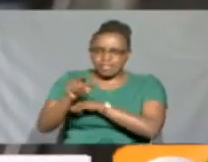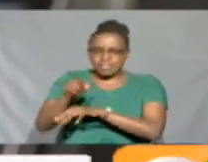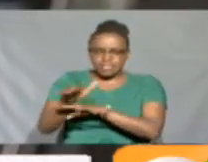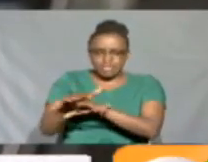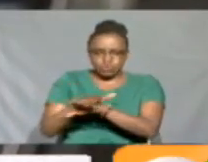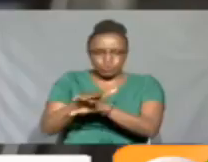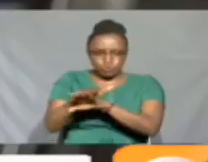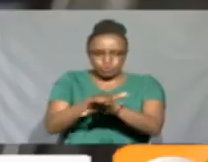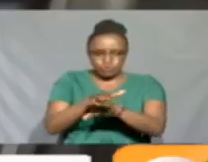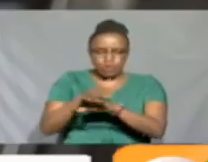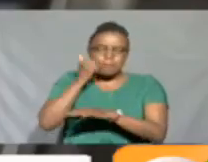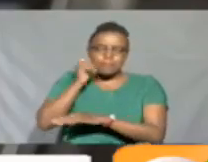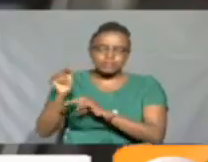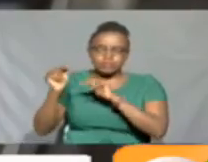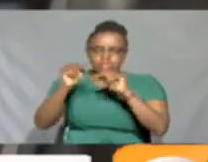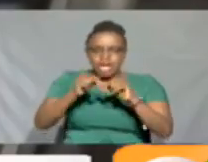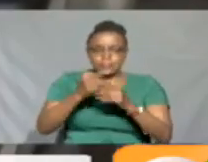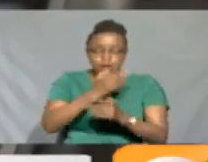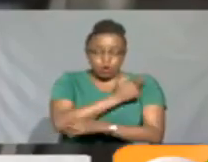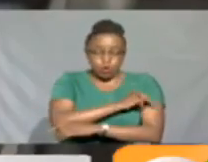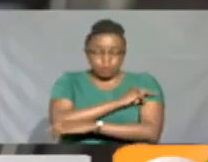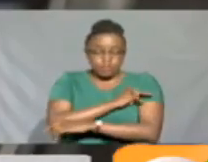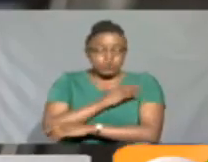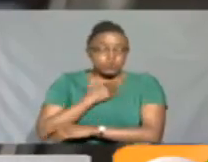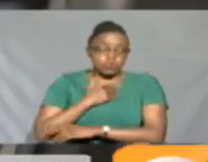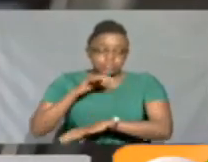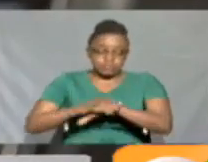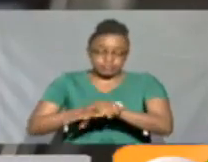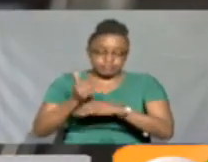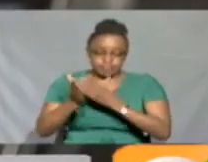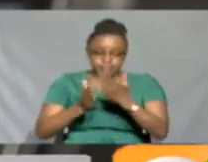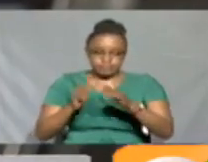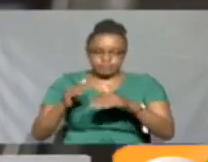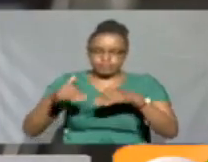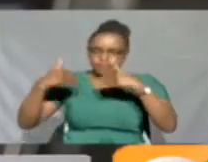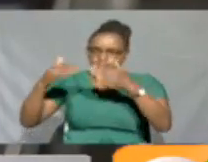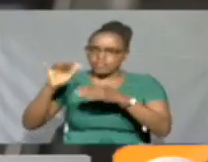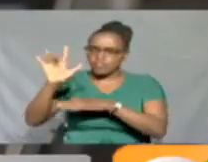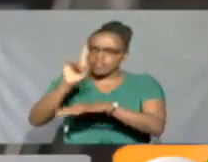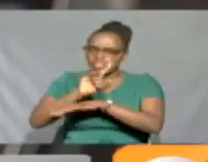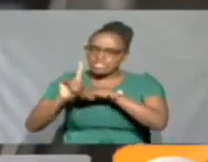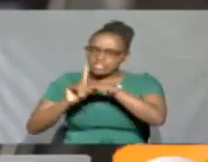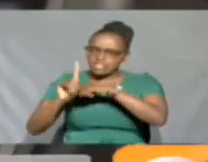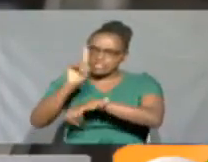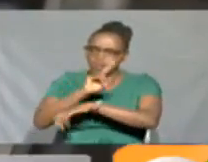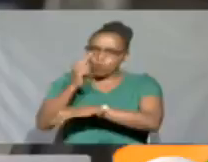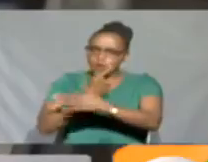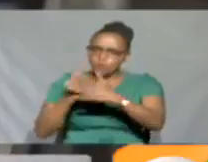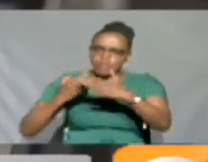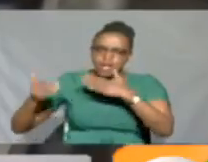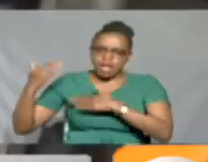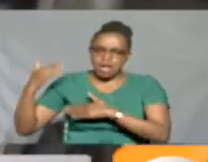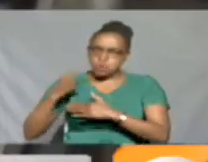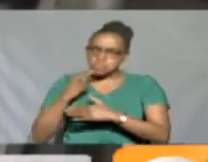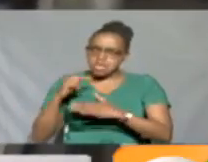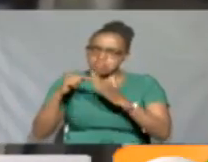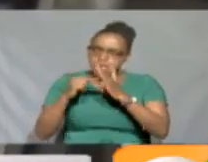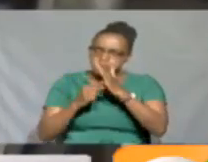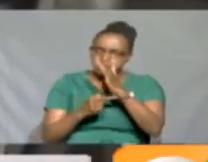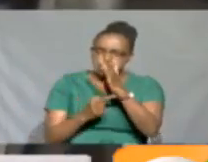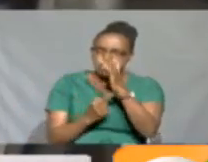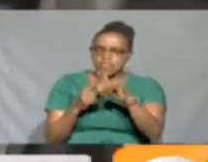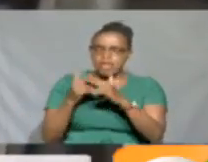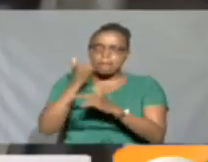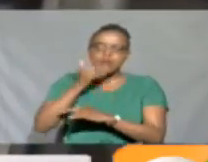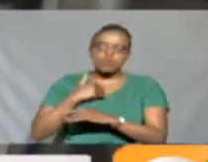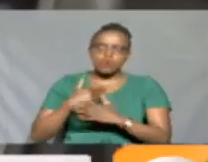These patients will come to the hospital to be seen. Somebody gives a history of 5 days, 6 days, 1 week ago, and this patient wants